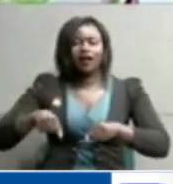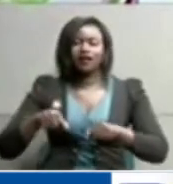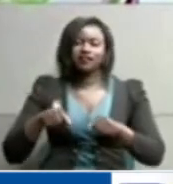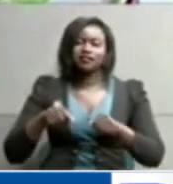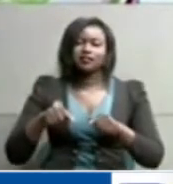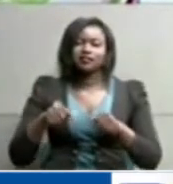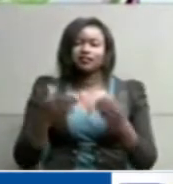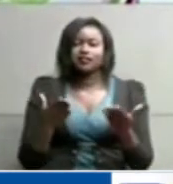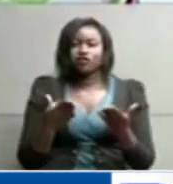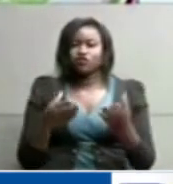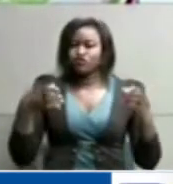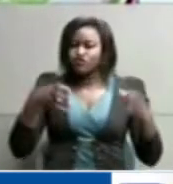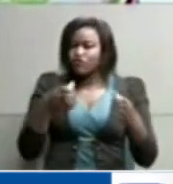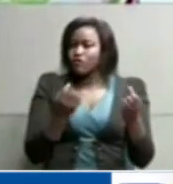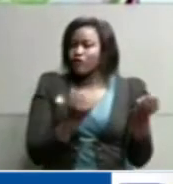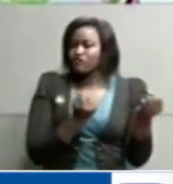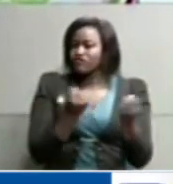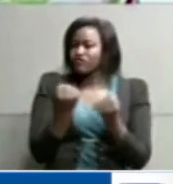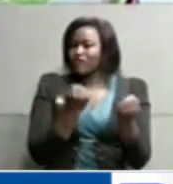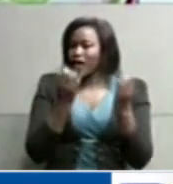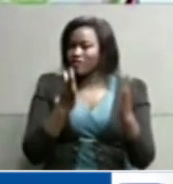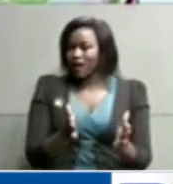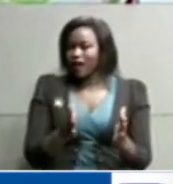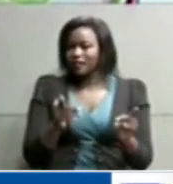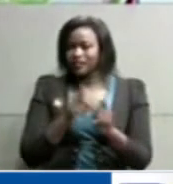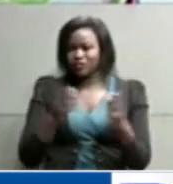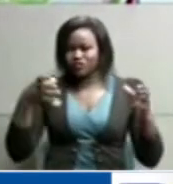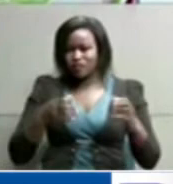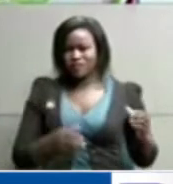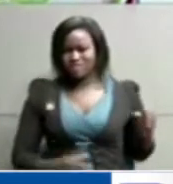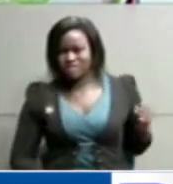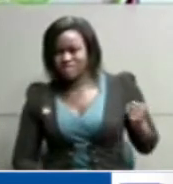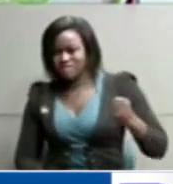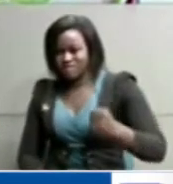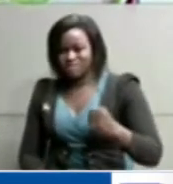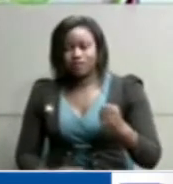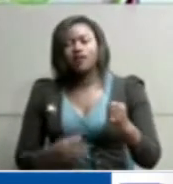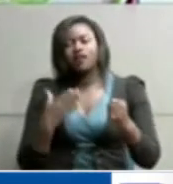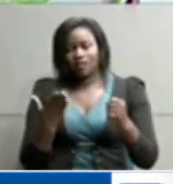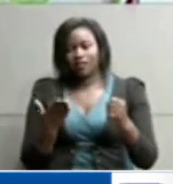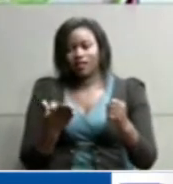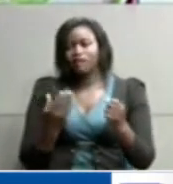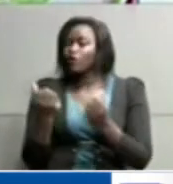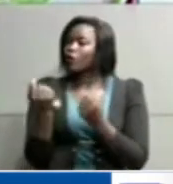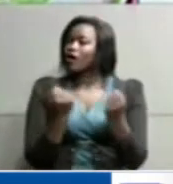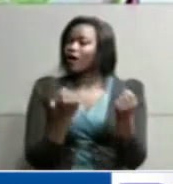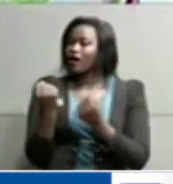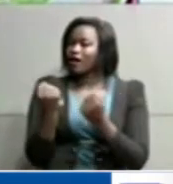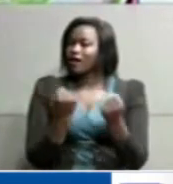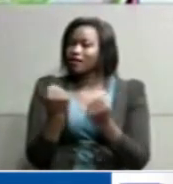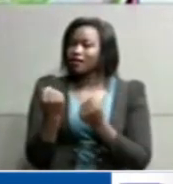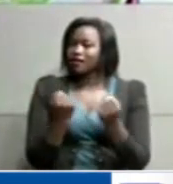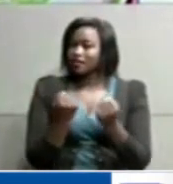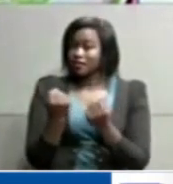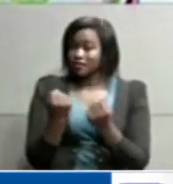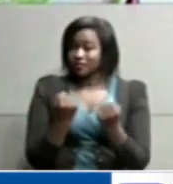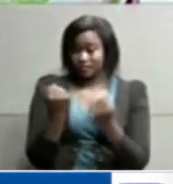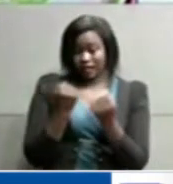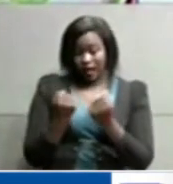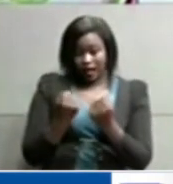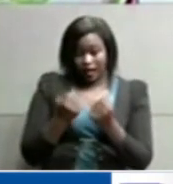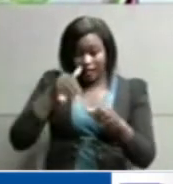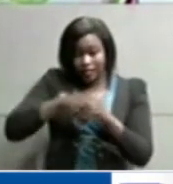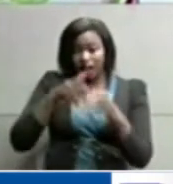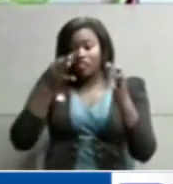are the drivers and tannboys of vehicles which are